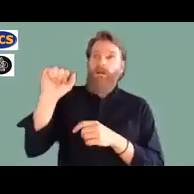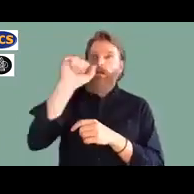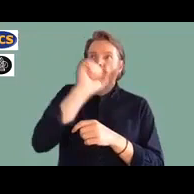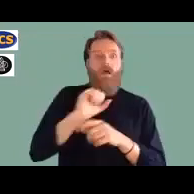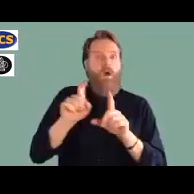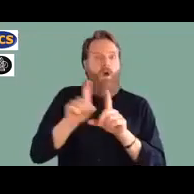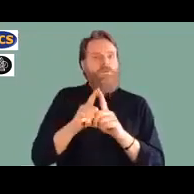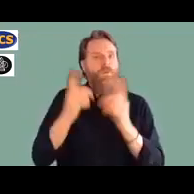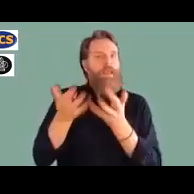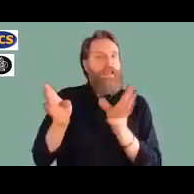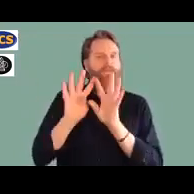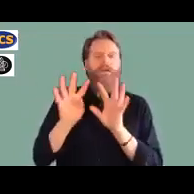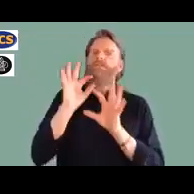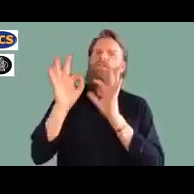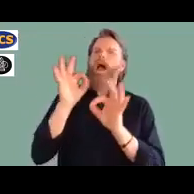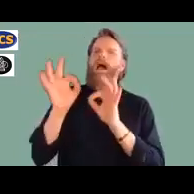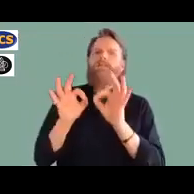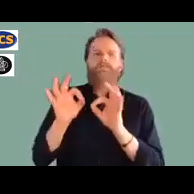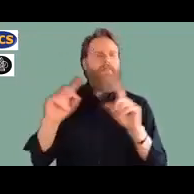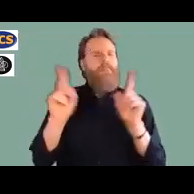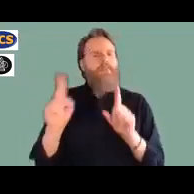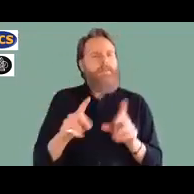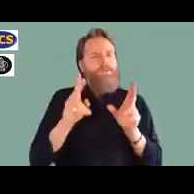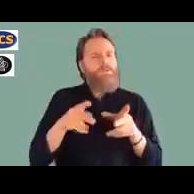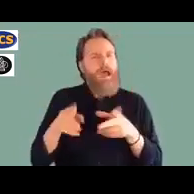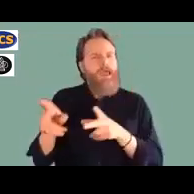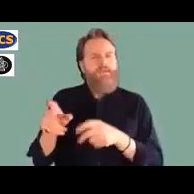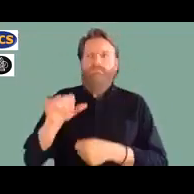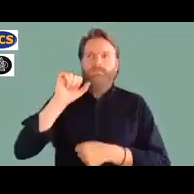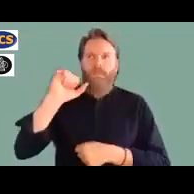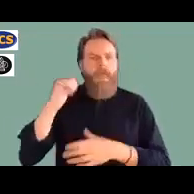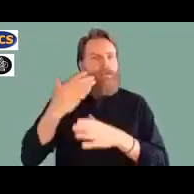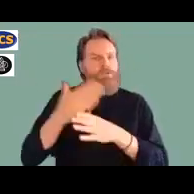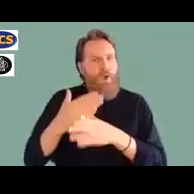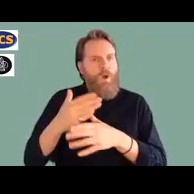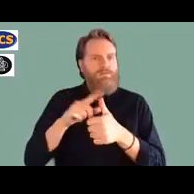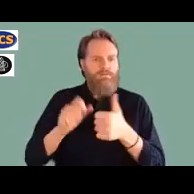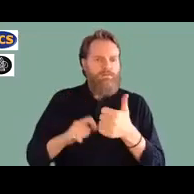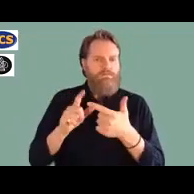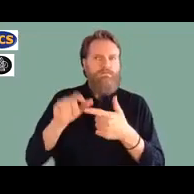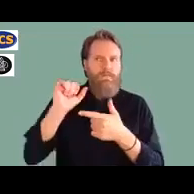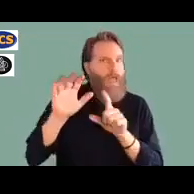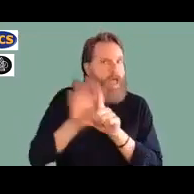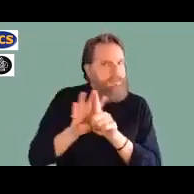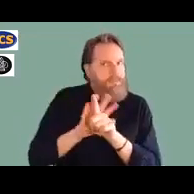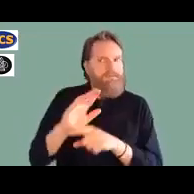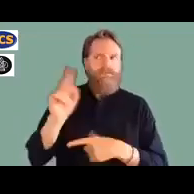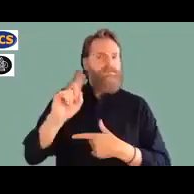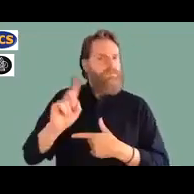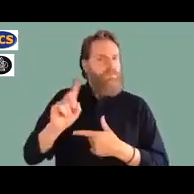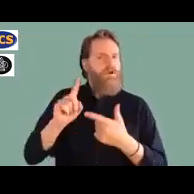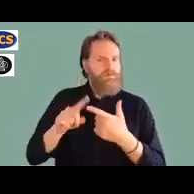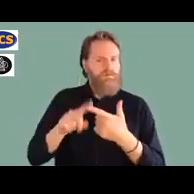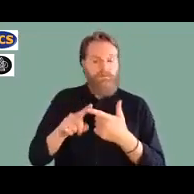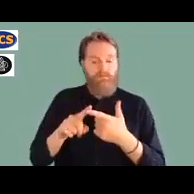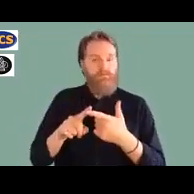in relation to what jobs they cover, the ethnicity of those people, and particularly whether or